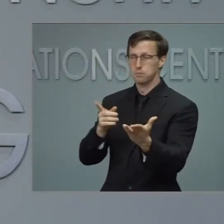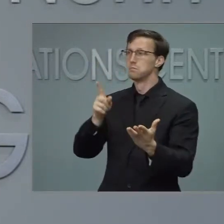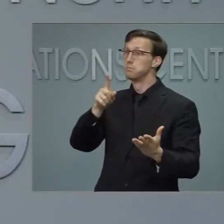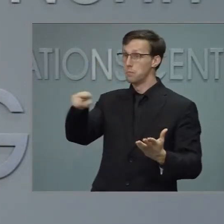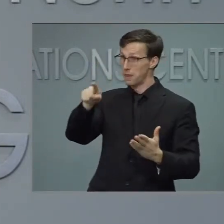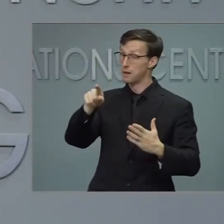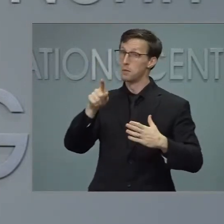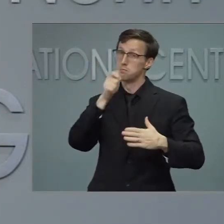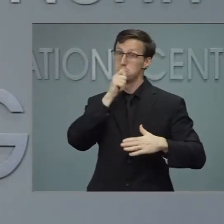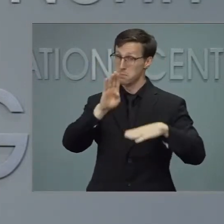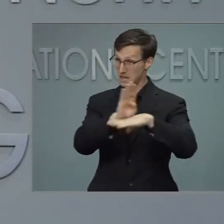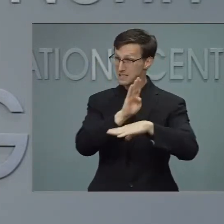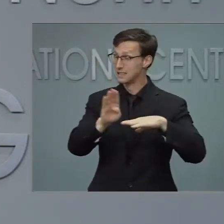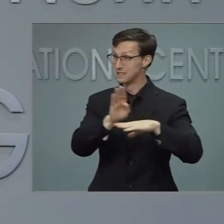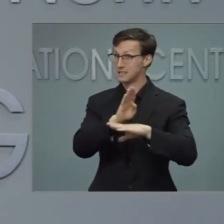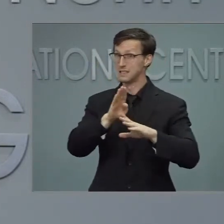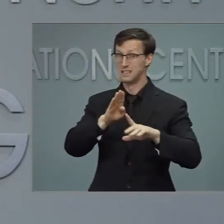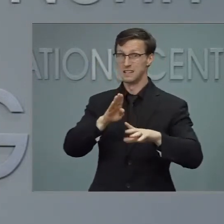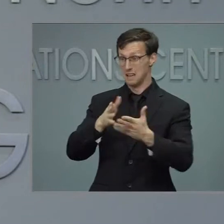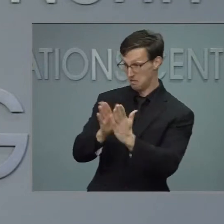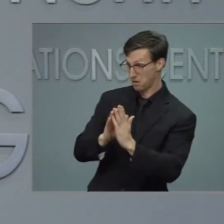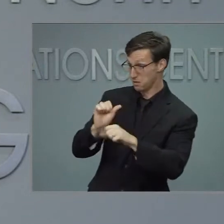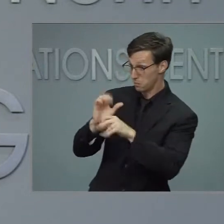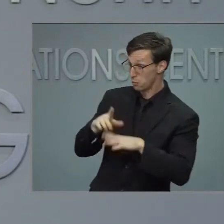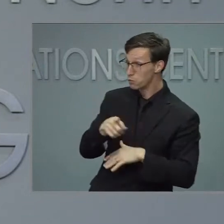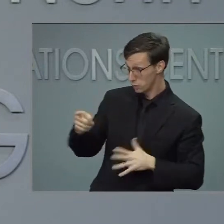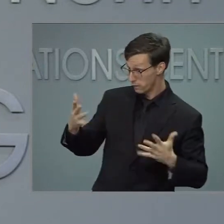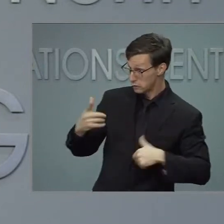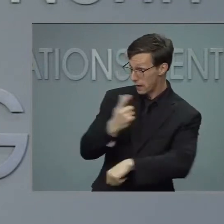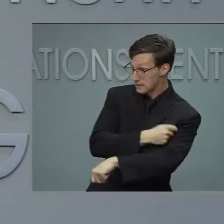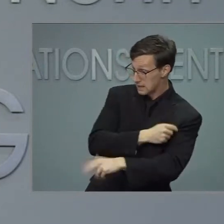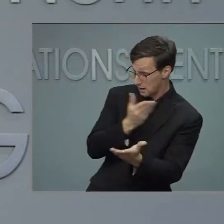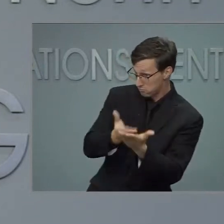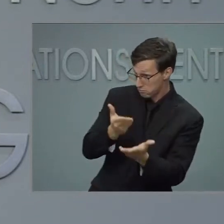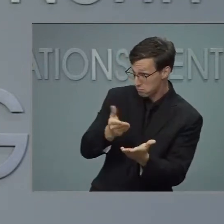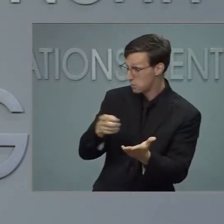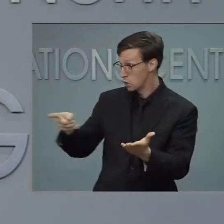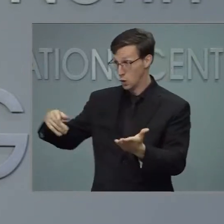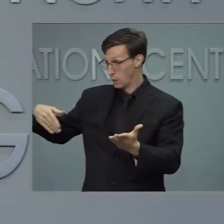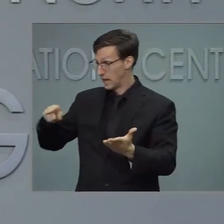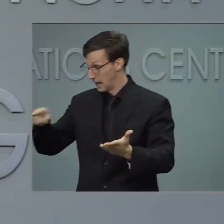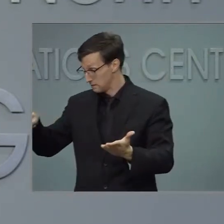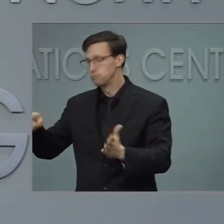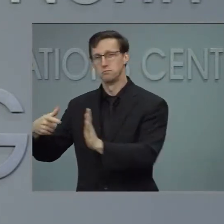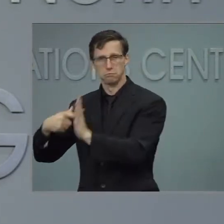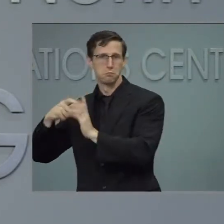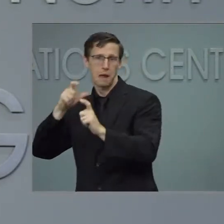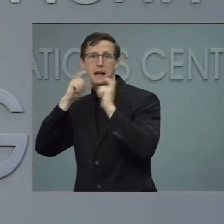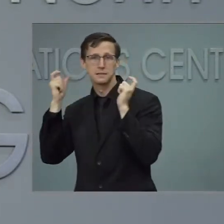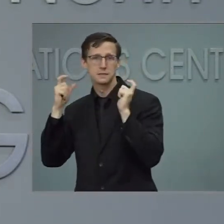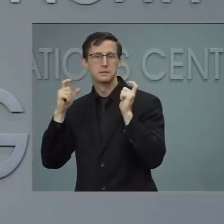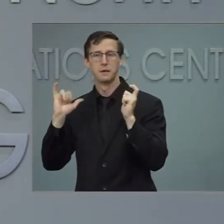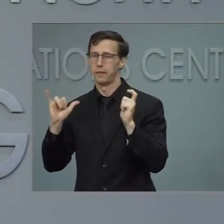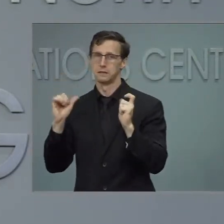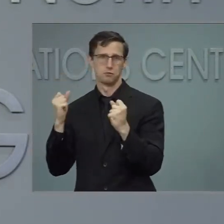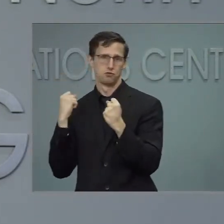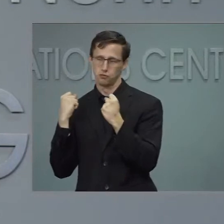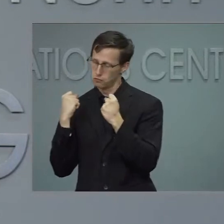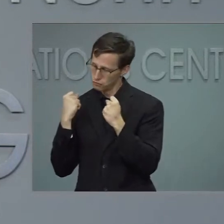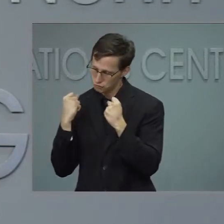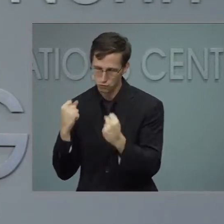vaccination status of their employees and those who are unvaccinated, making sure they wear masks and go through